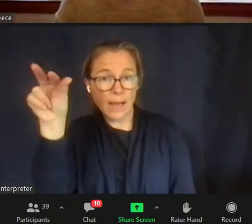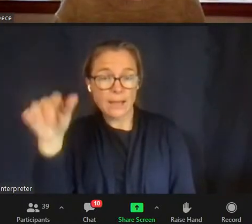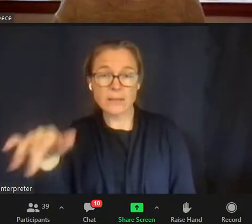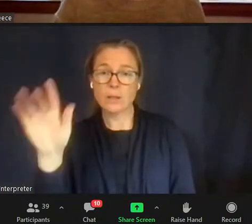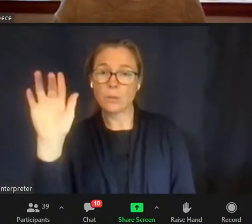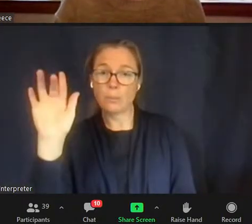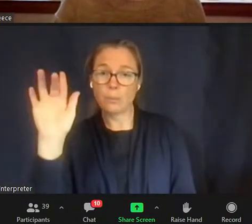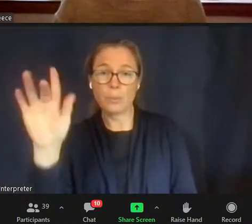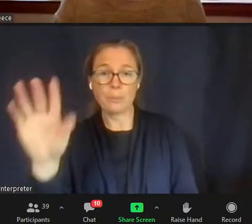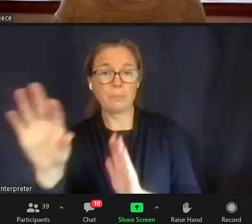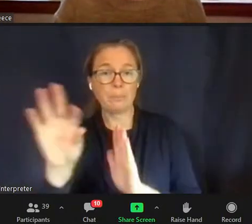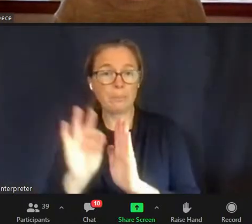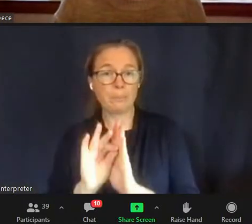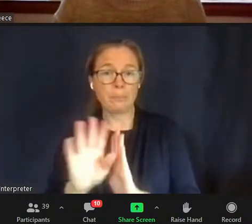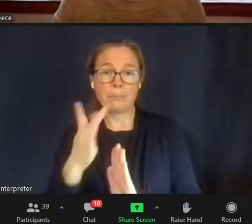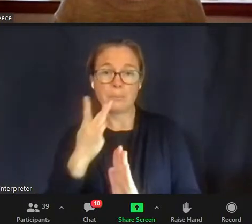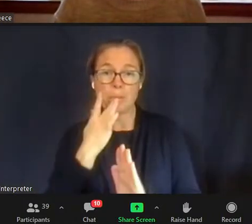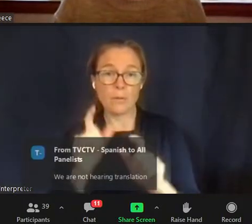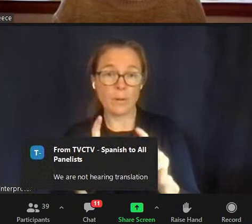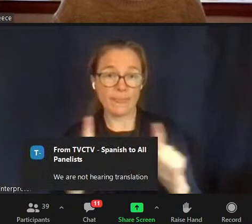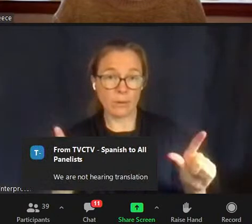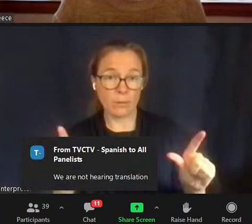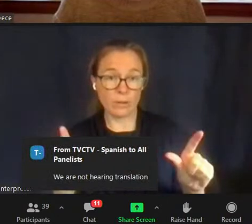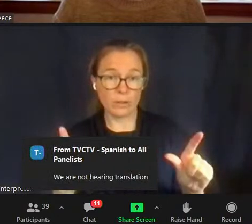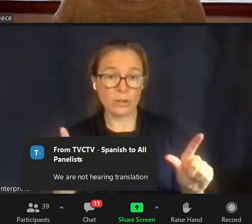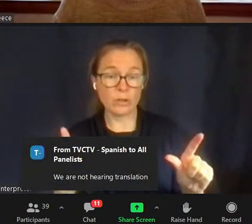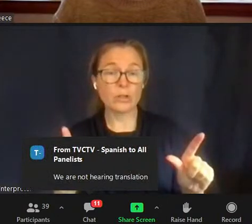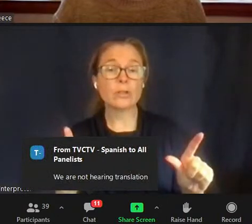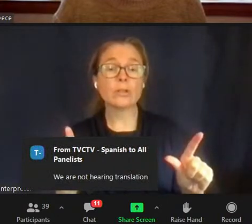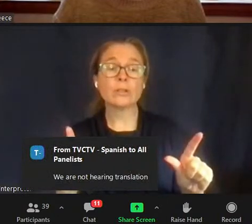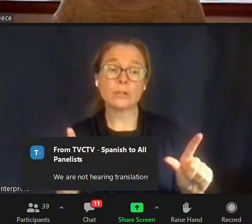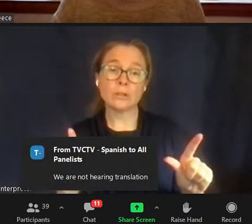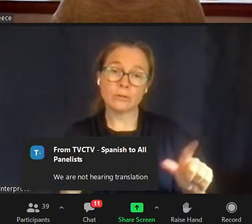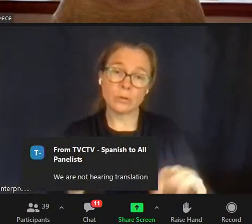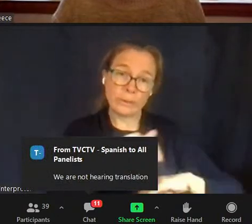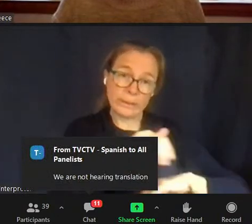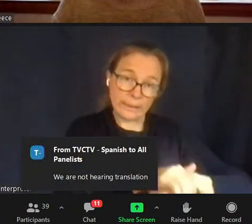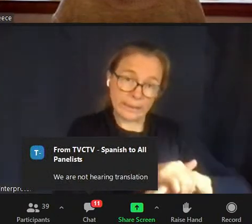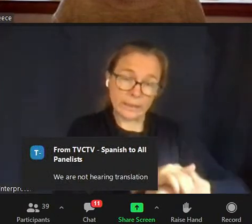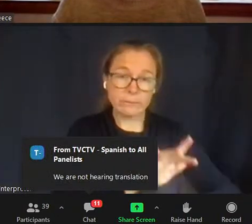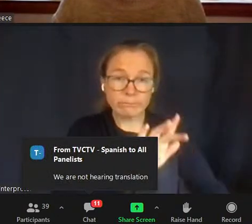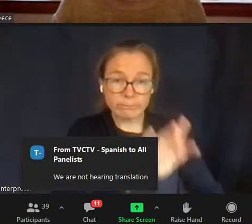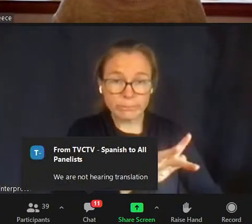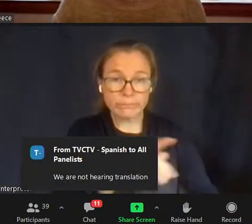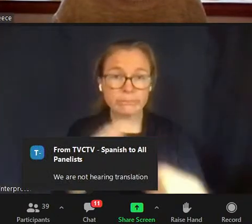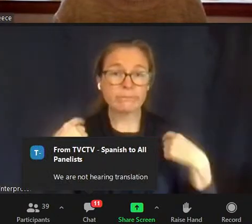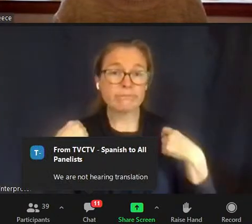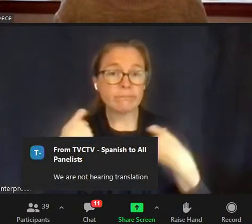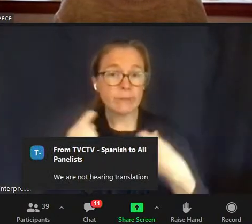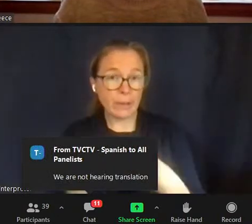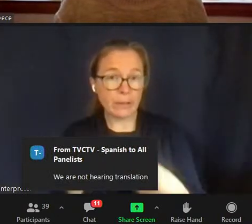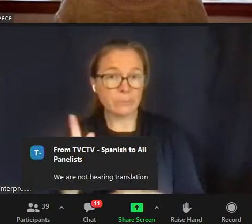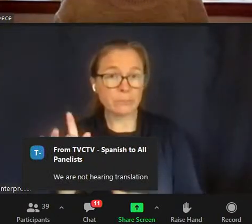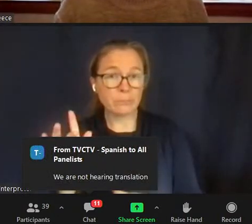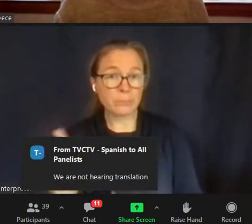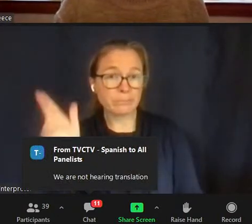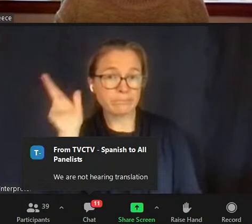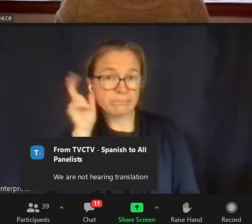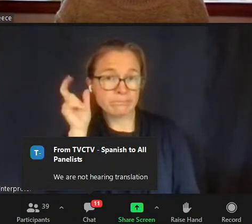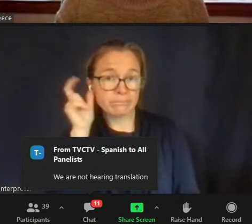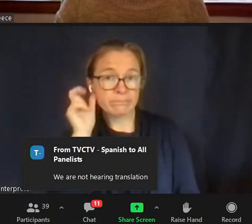language. If you want to hear this meeting in English, please select English, or if you prefer